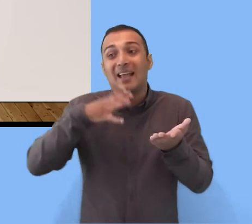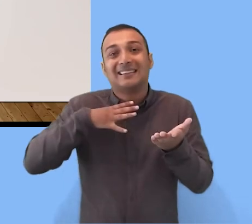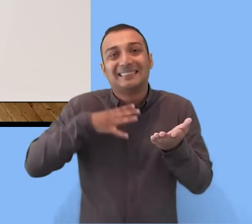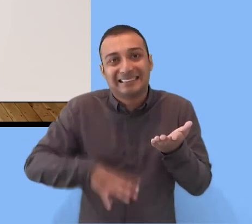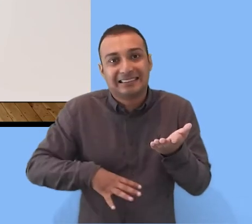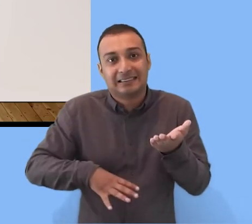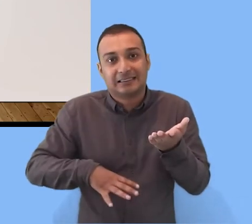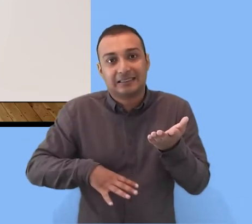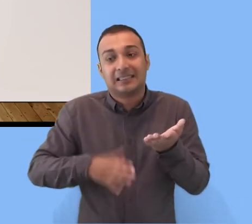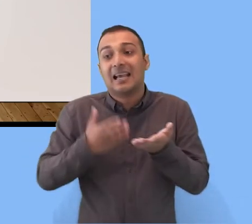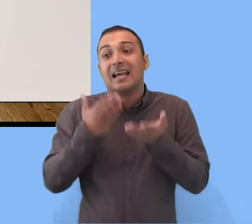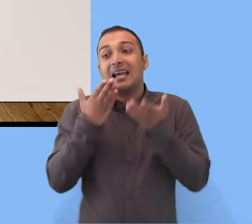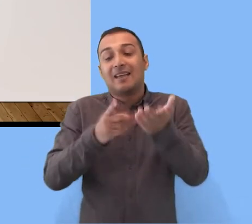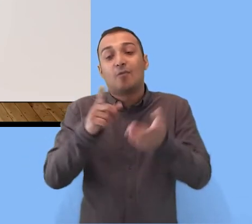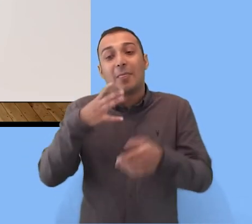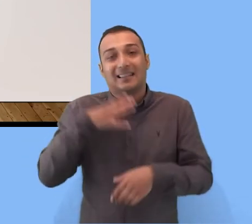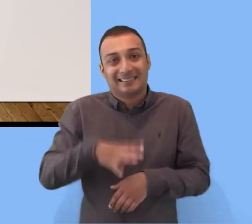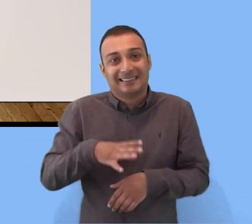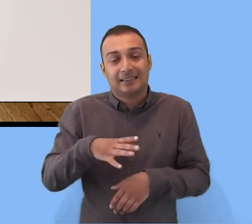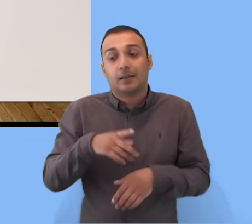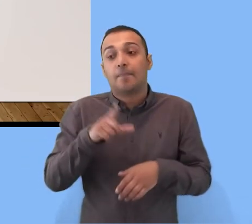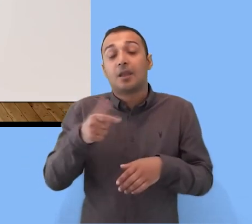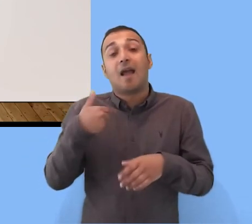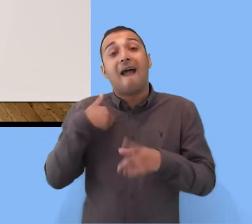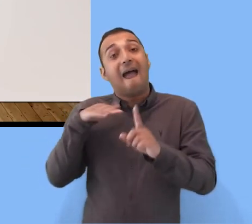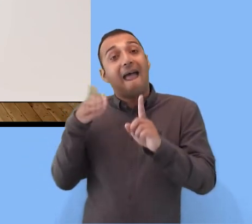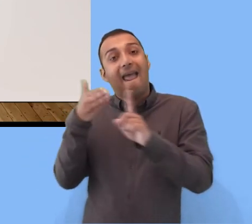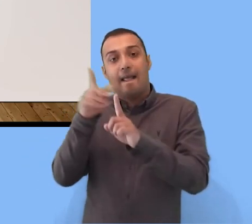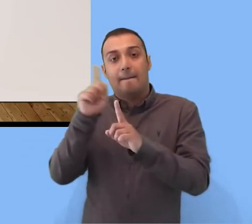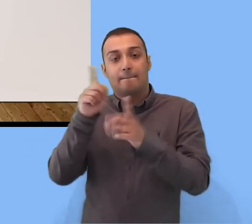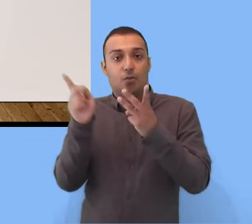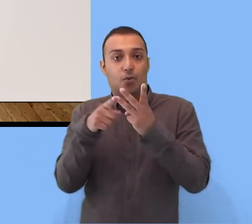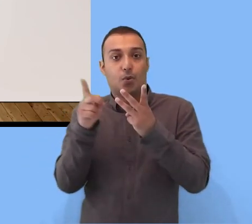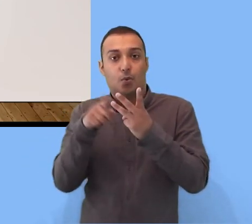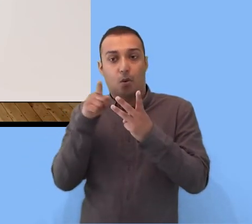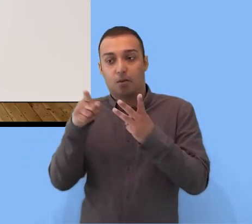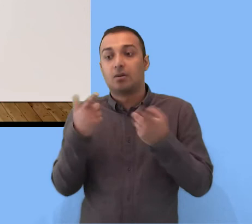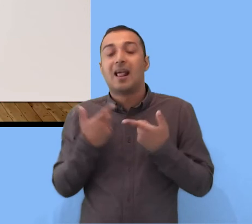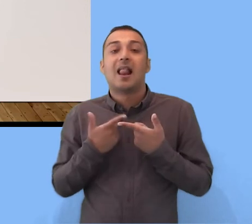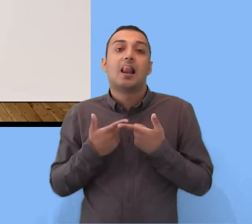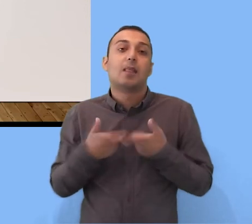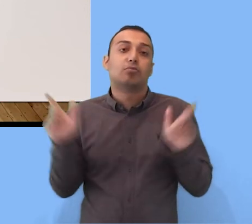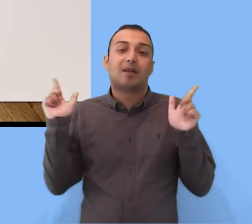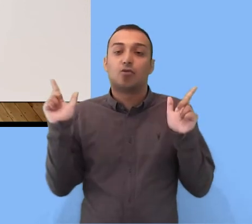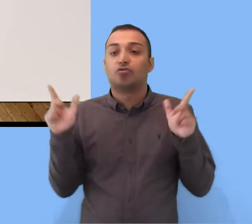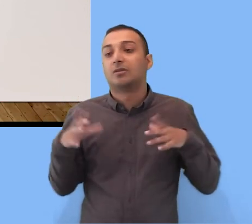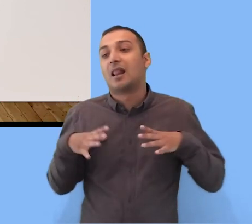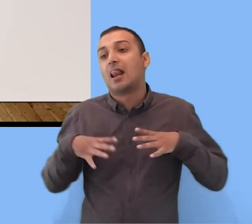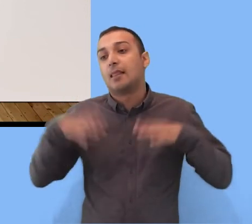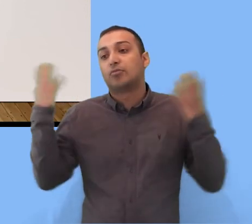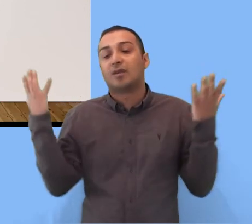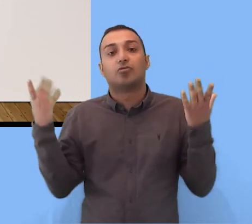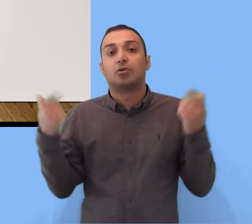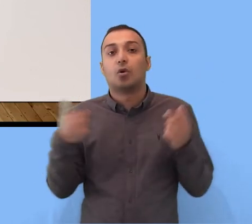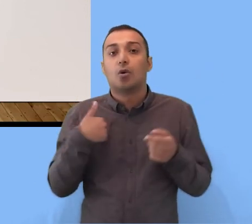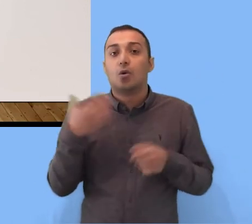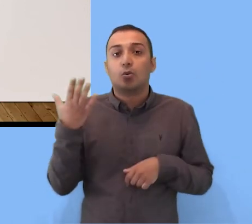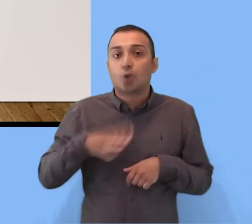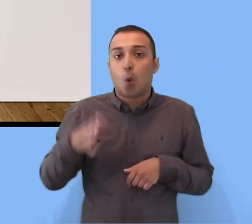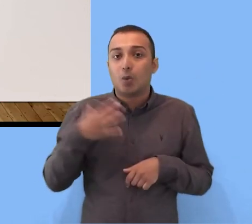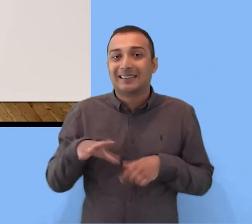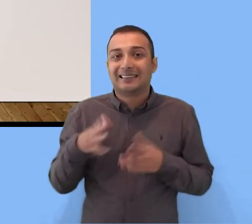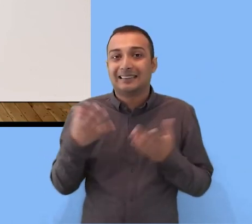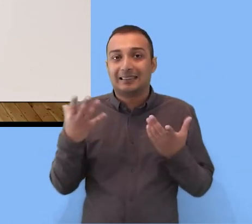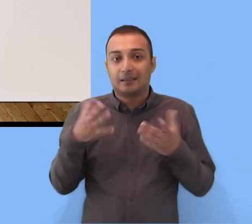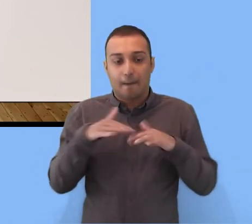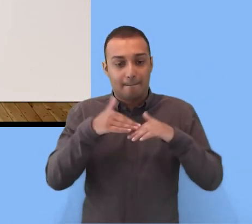aiming for is liberation, which is the final one, where we no longer need boxes to stand on because the barrier's gone